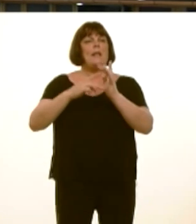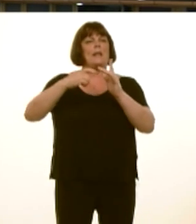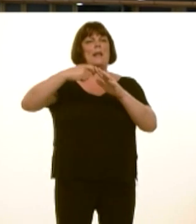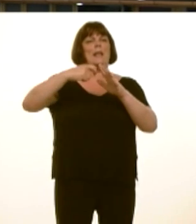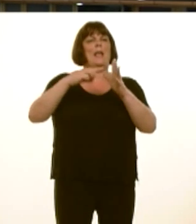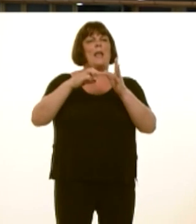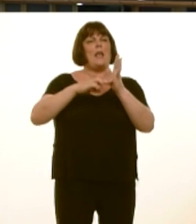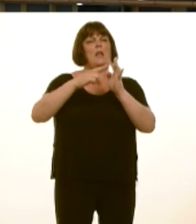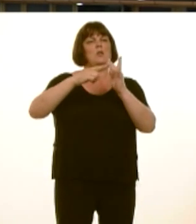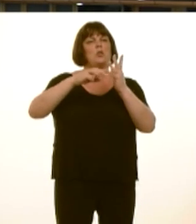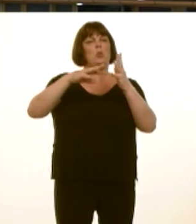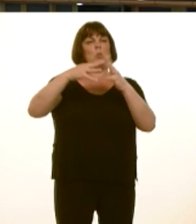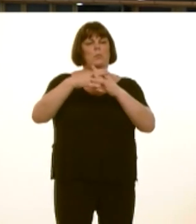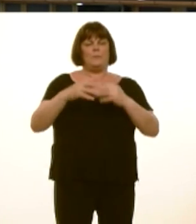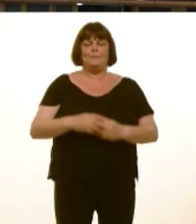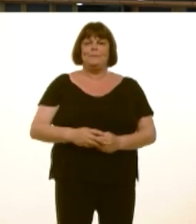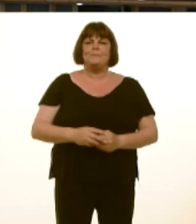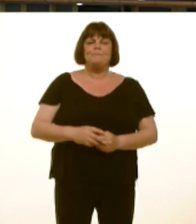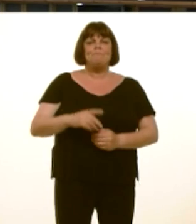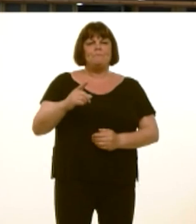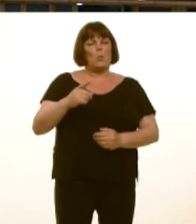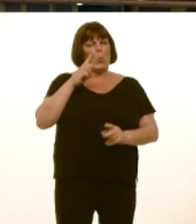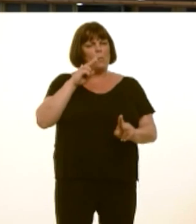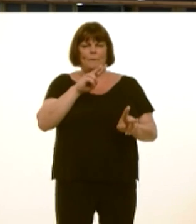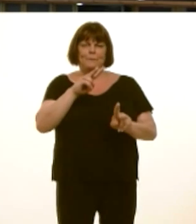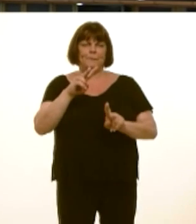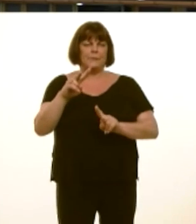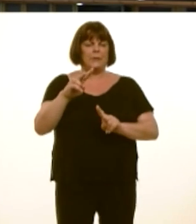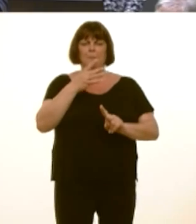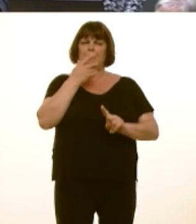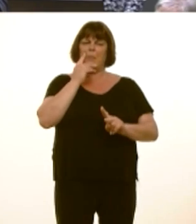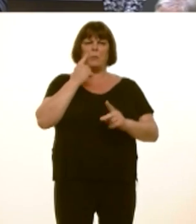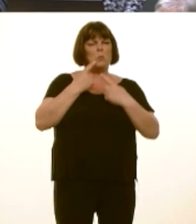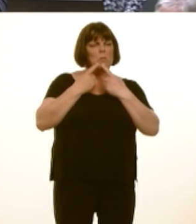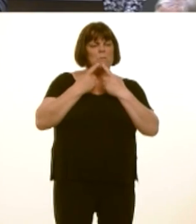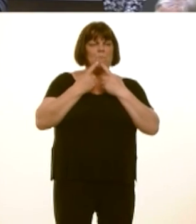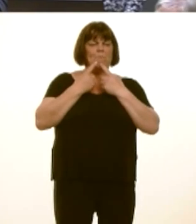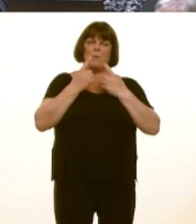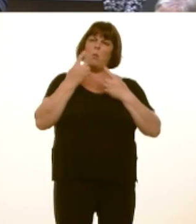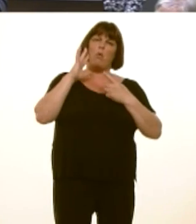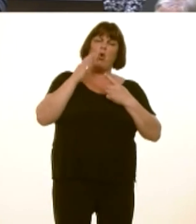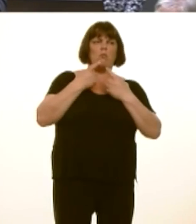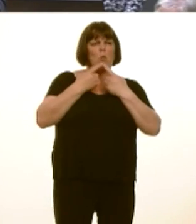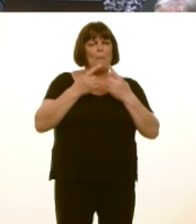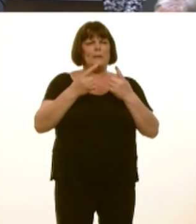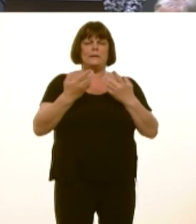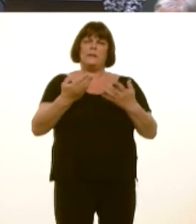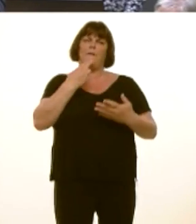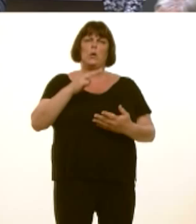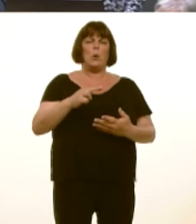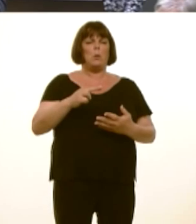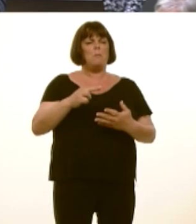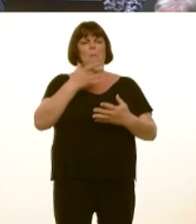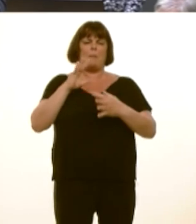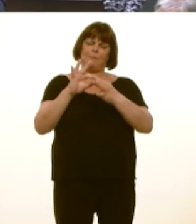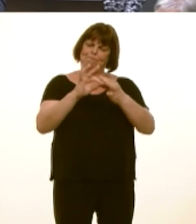we see around this chamber is the sort of an indication of the sort of solidarity that is really needed throughout the world as people